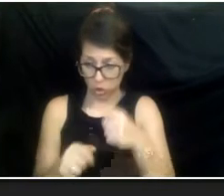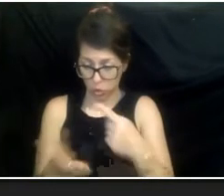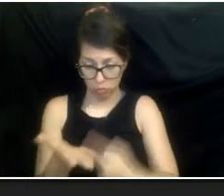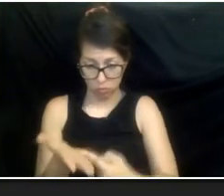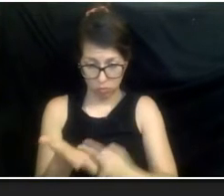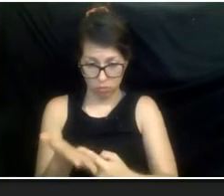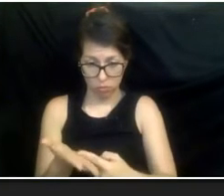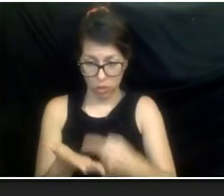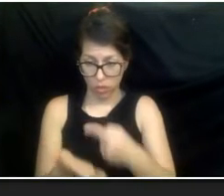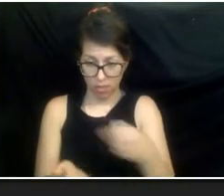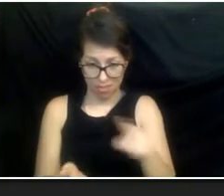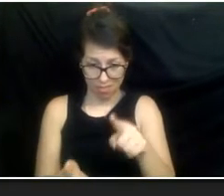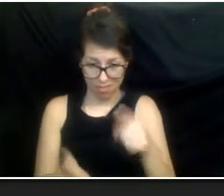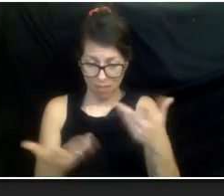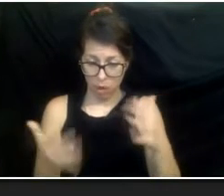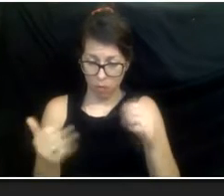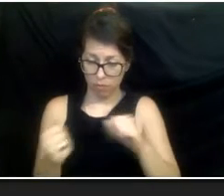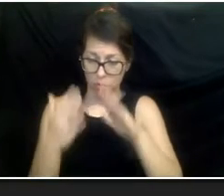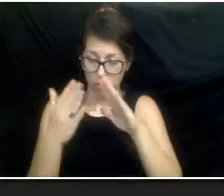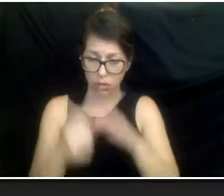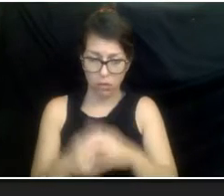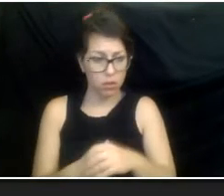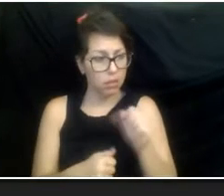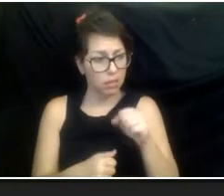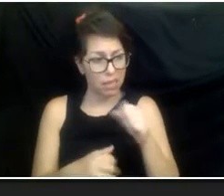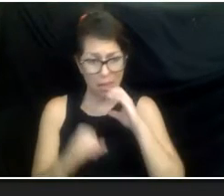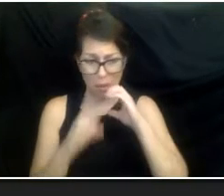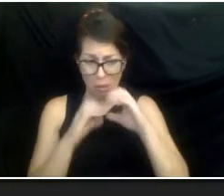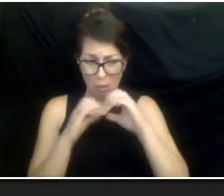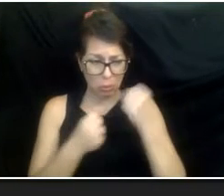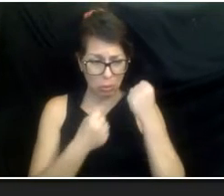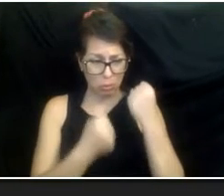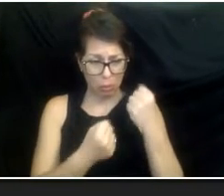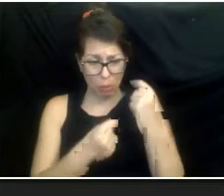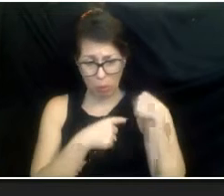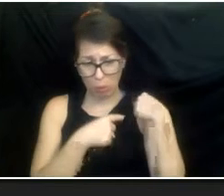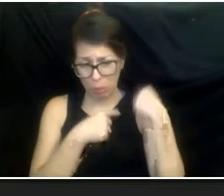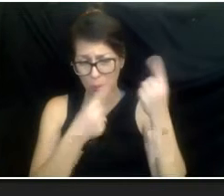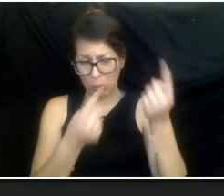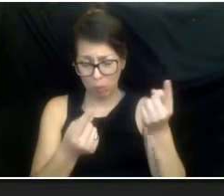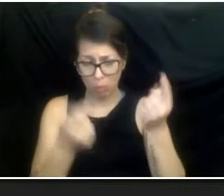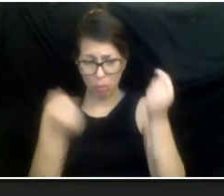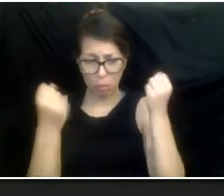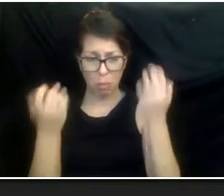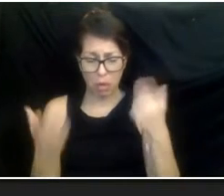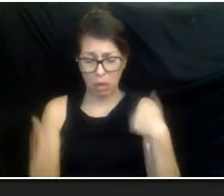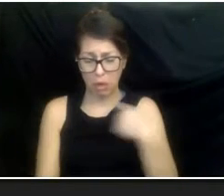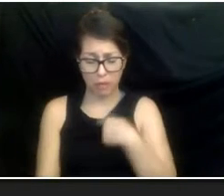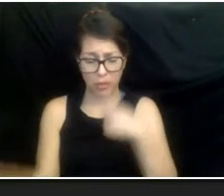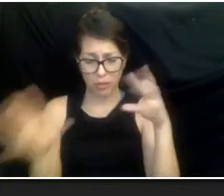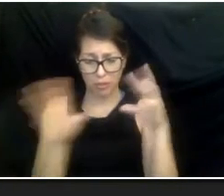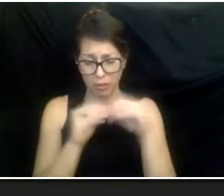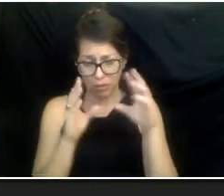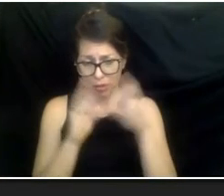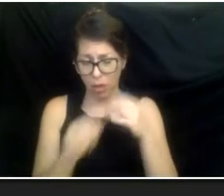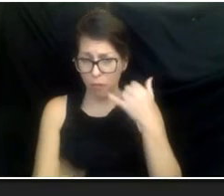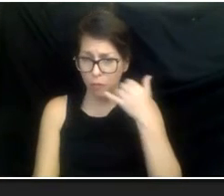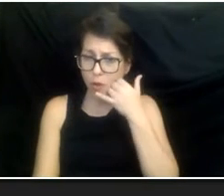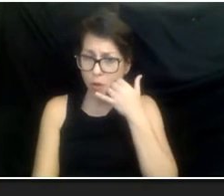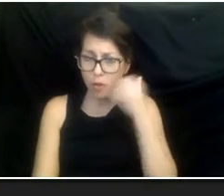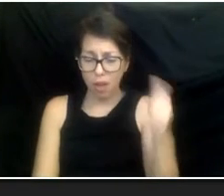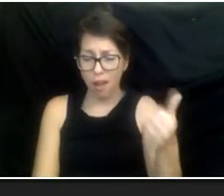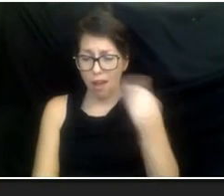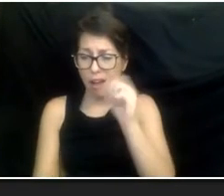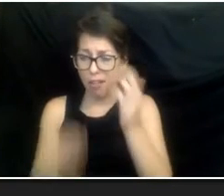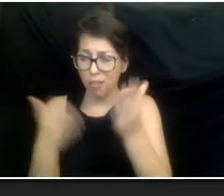had contact with judge Marx I know judge deui is committed to getting the Courts open as soon as possible I